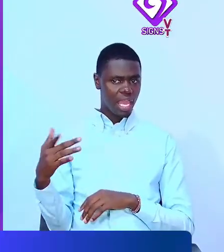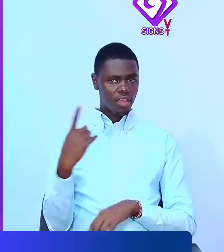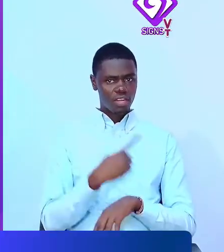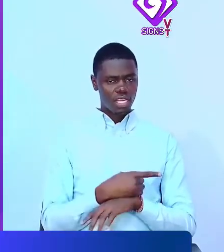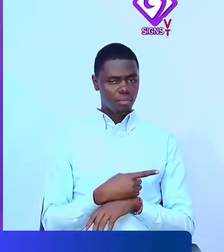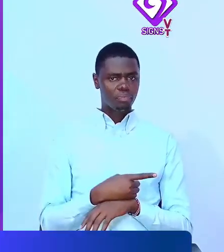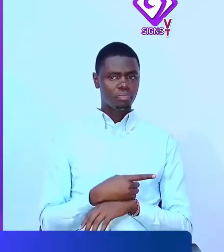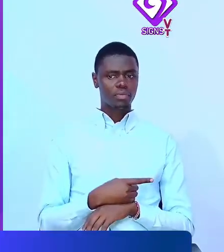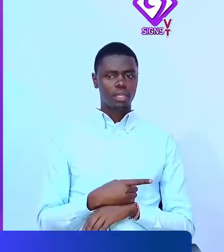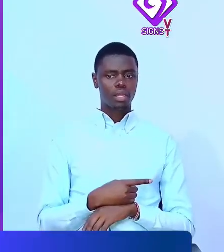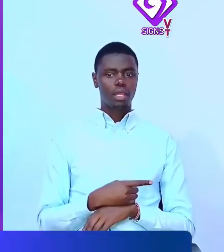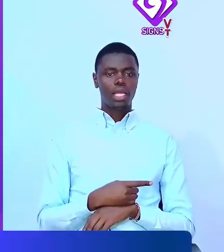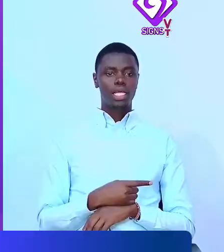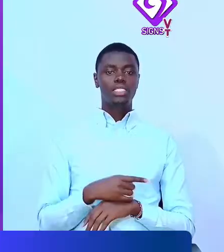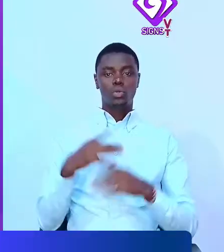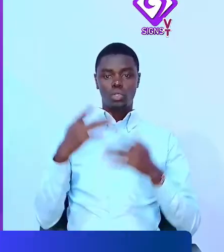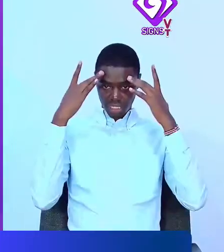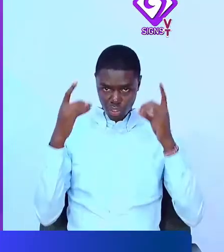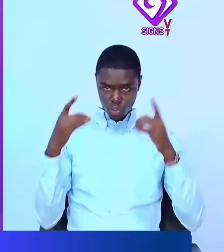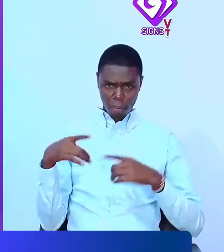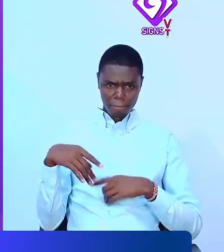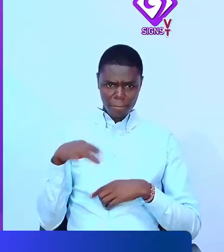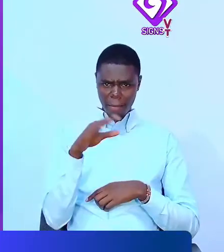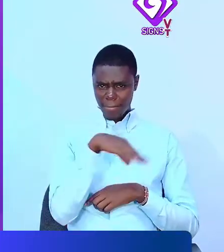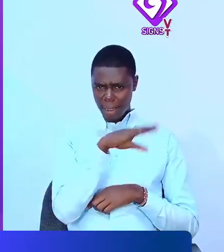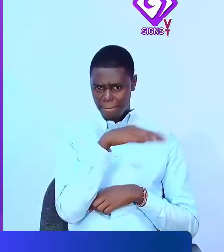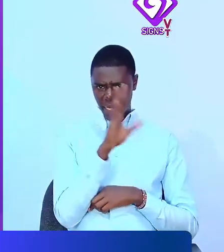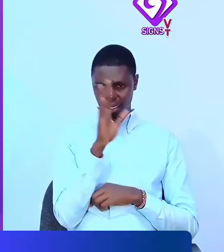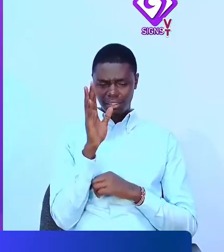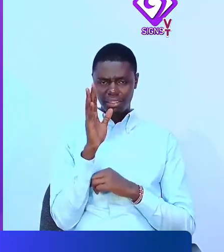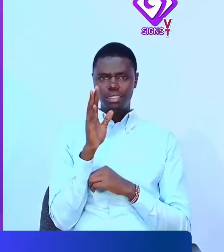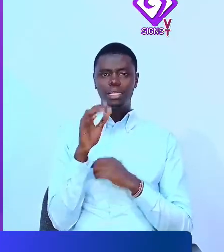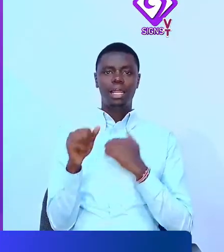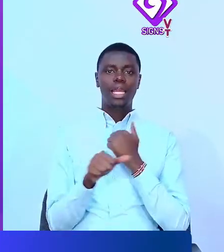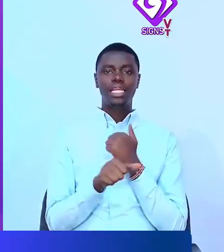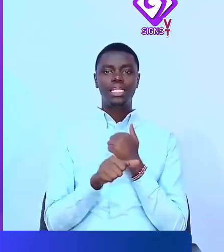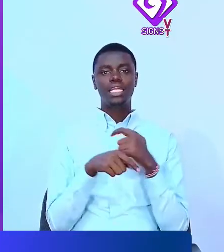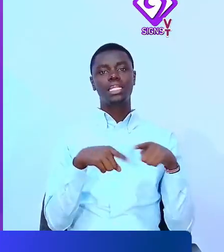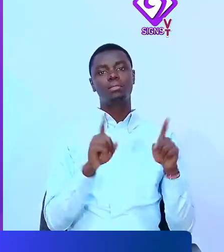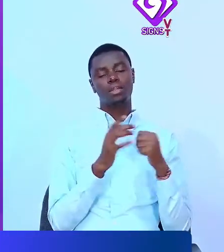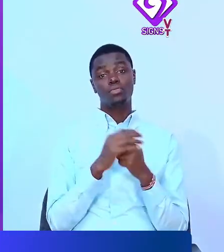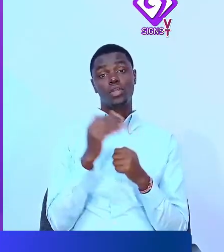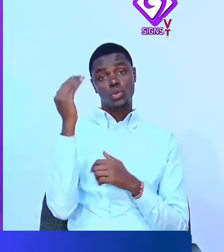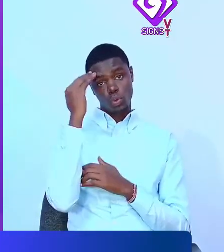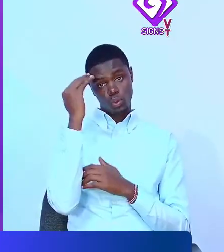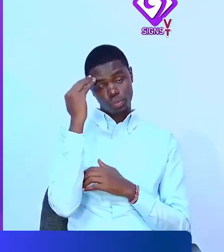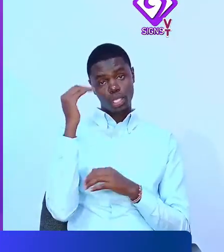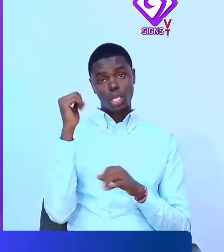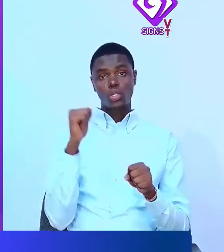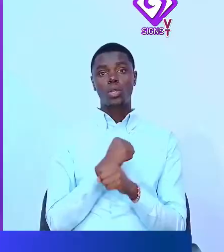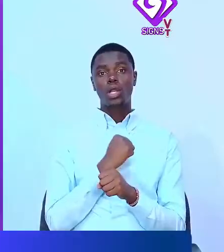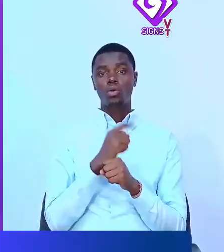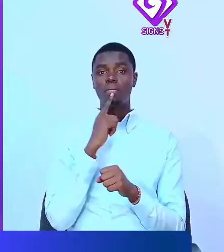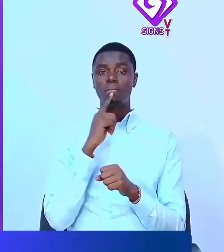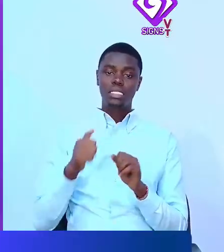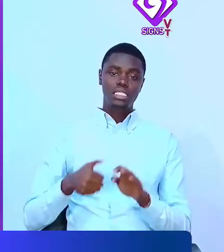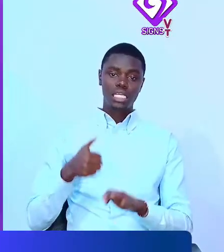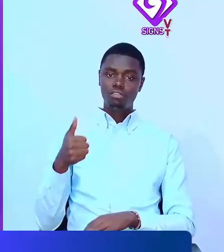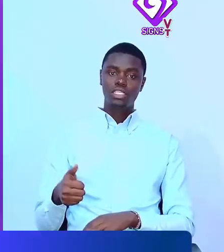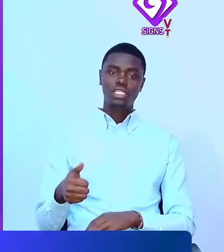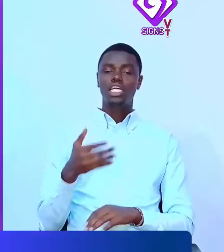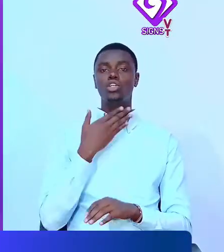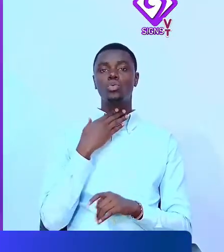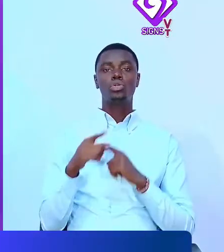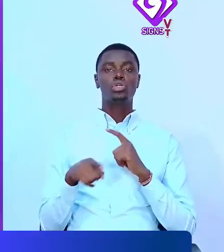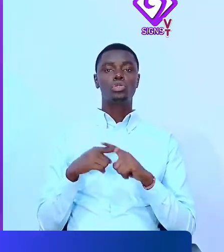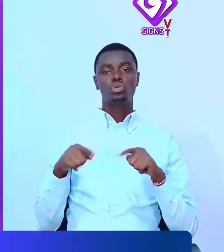and then, the decisions they are making that are even endangering themselves. You know, you cannot be so selfish that you even want to kill